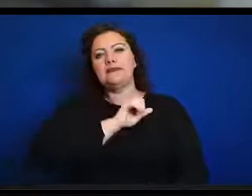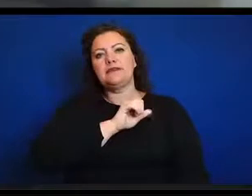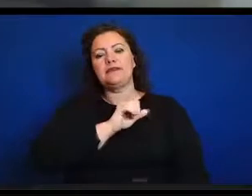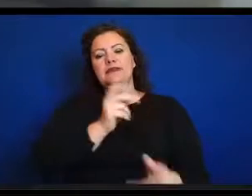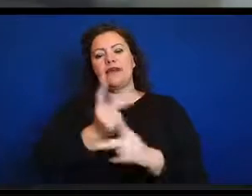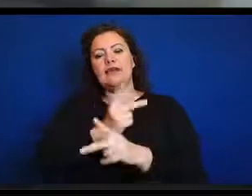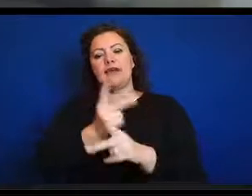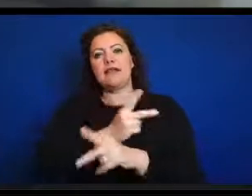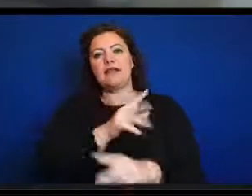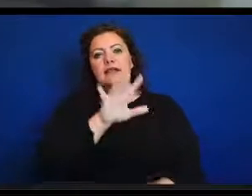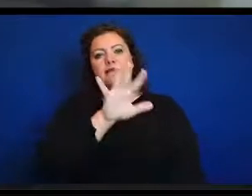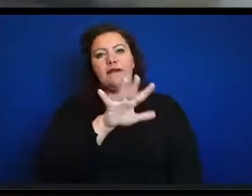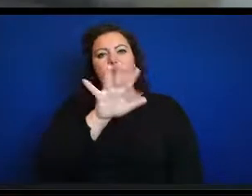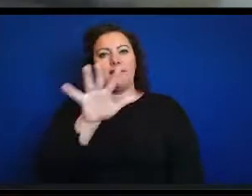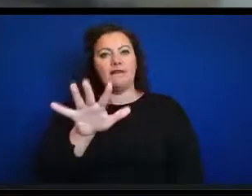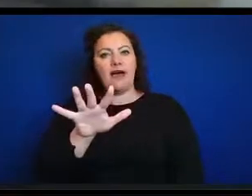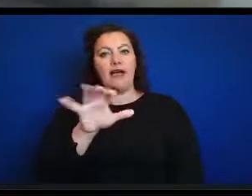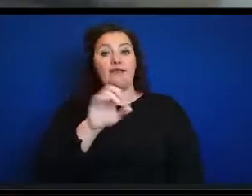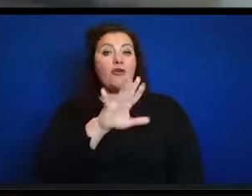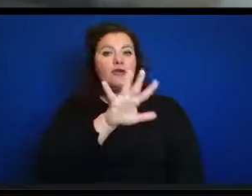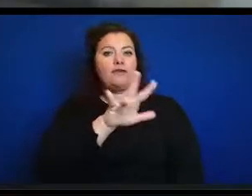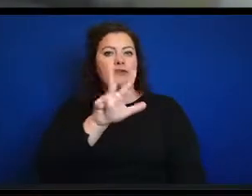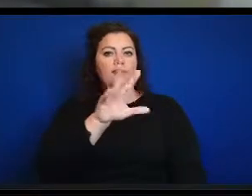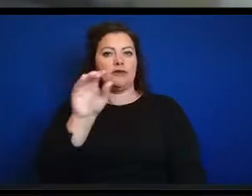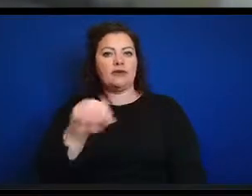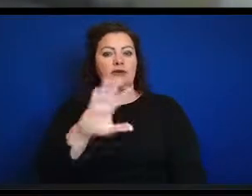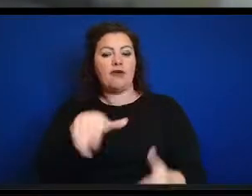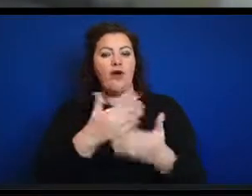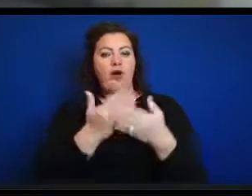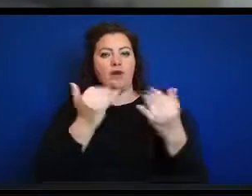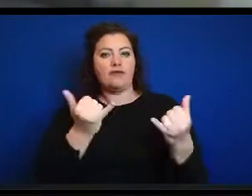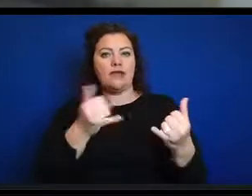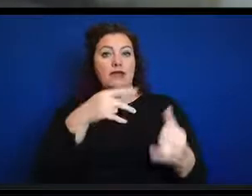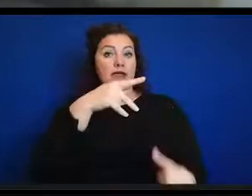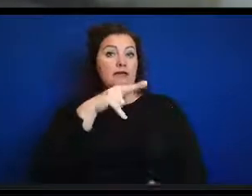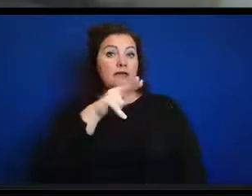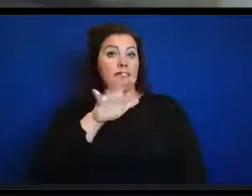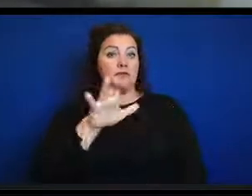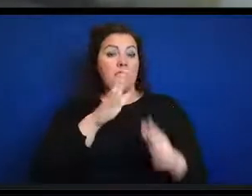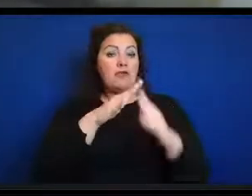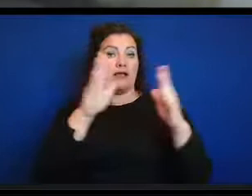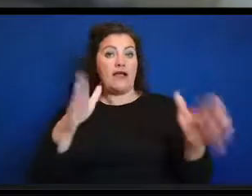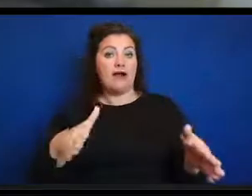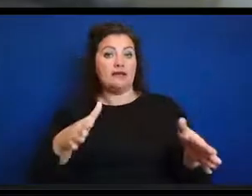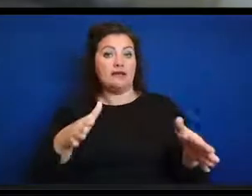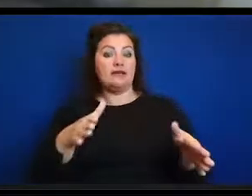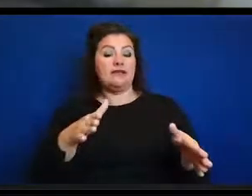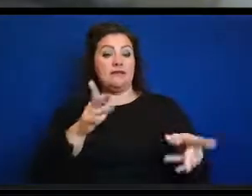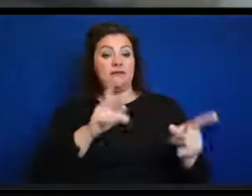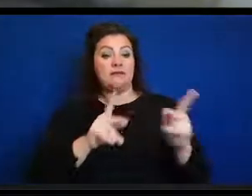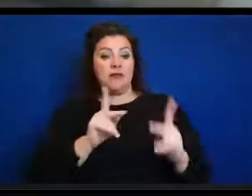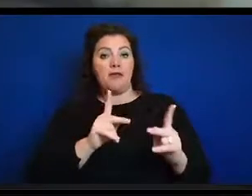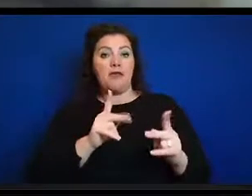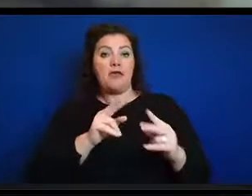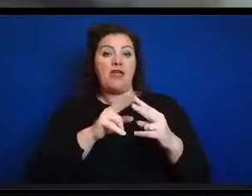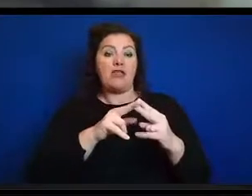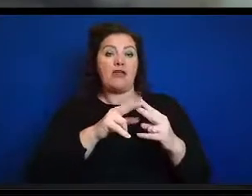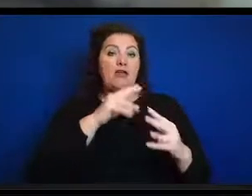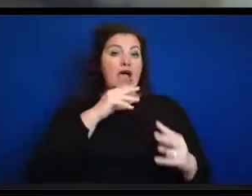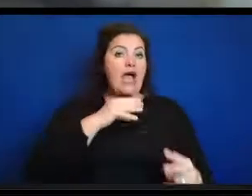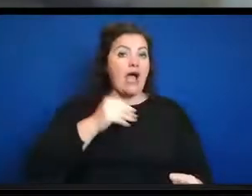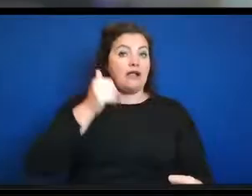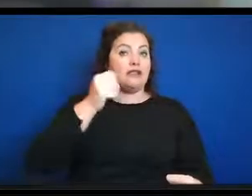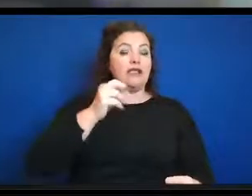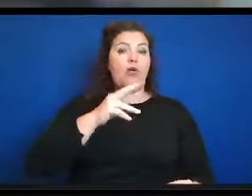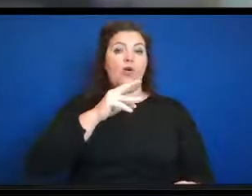calculate 55 or 53% of all of today's public housing residents are either elderly or disabled.